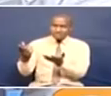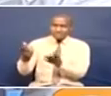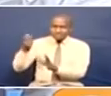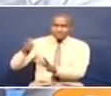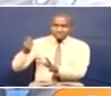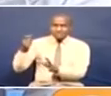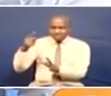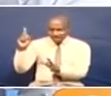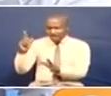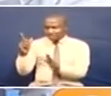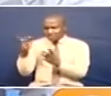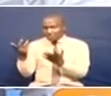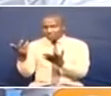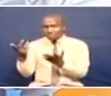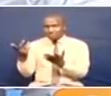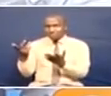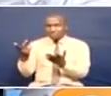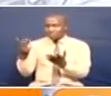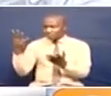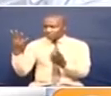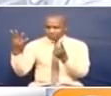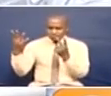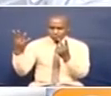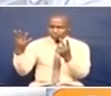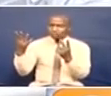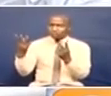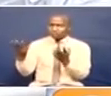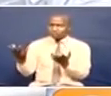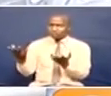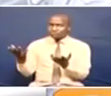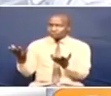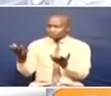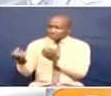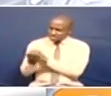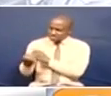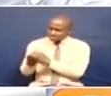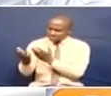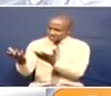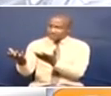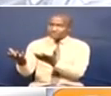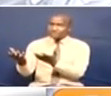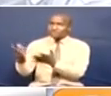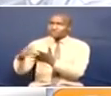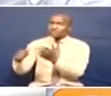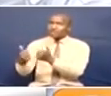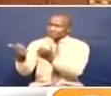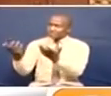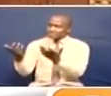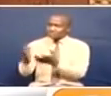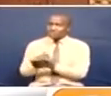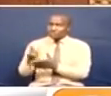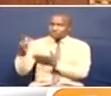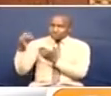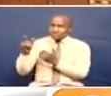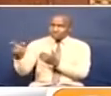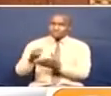Was it a unanimous? Well, it wasn't unanimous. It was 4-2. 4-2, yes. Tell us, man. What went through your mind? Did you expect